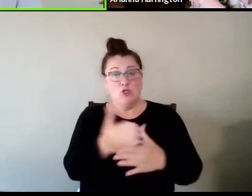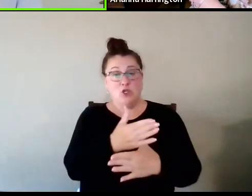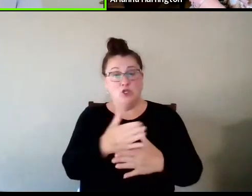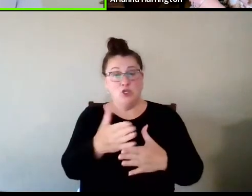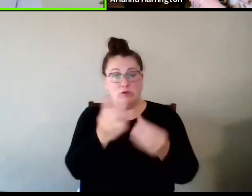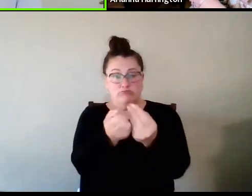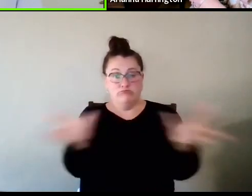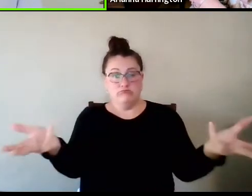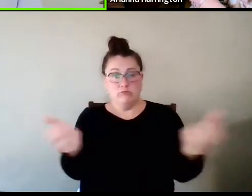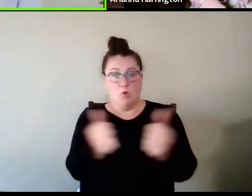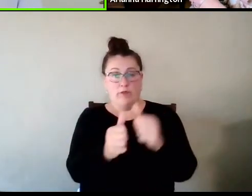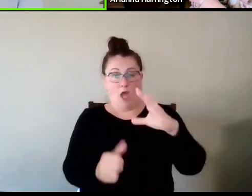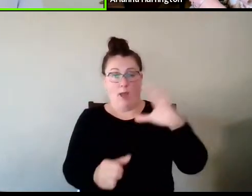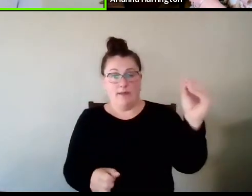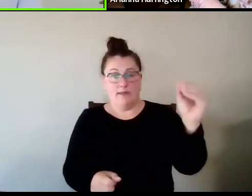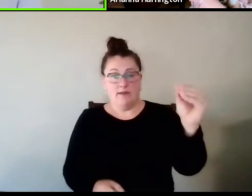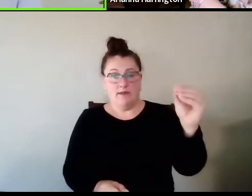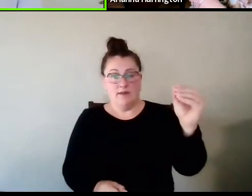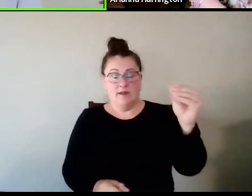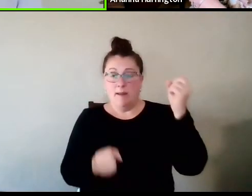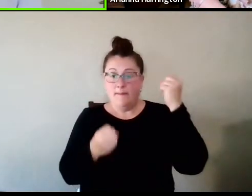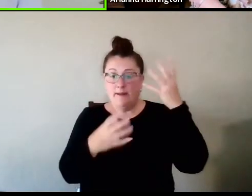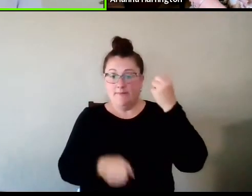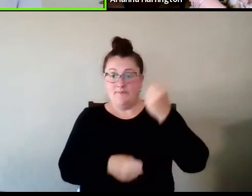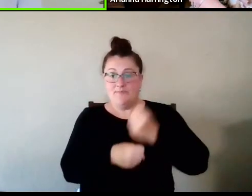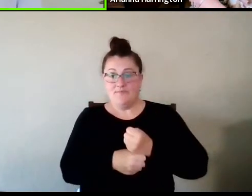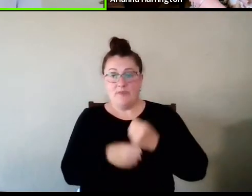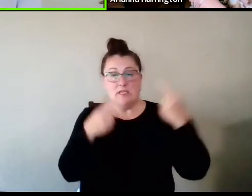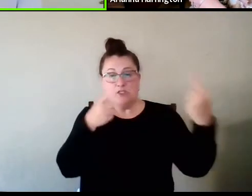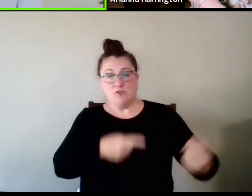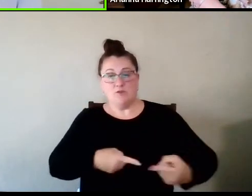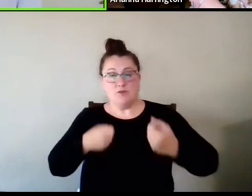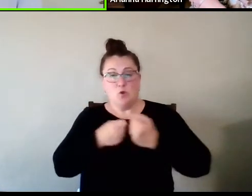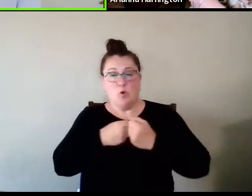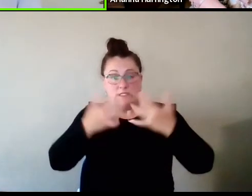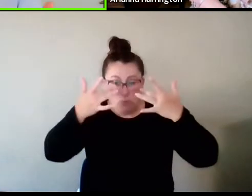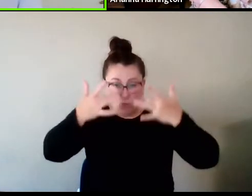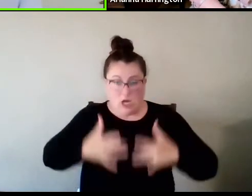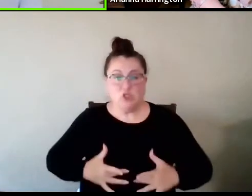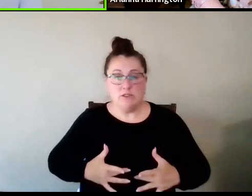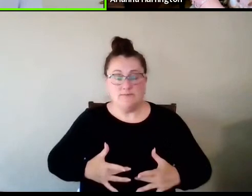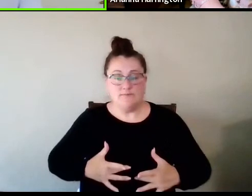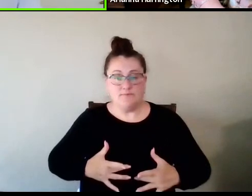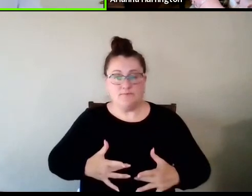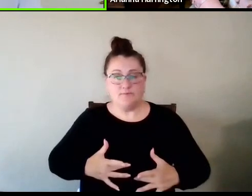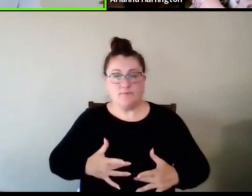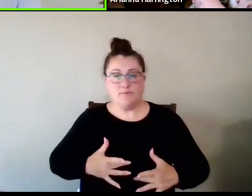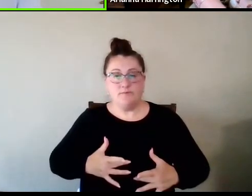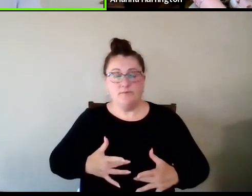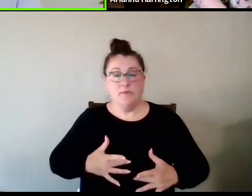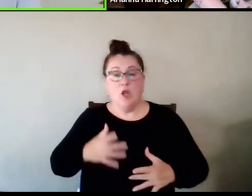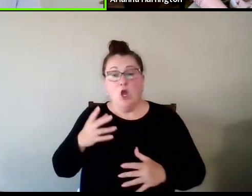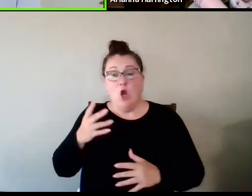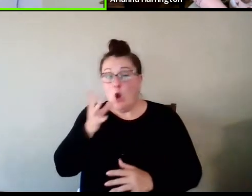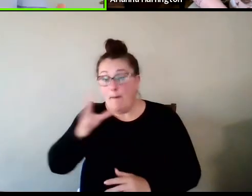company. For years, she'd been struggling with depression following the deaths of her two